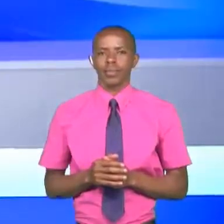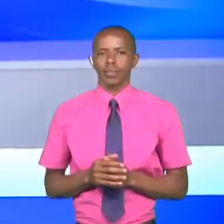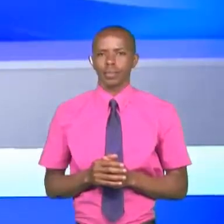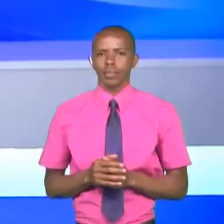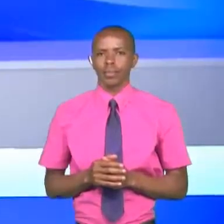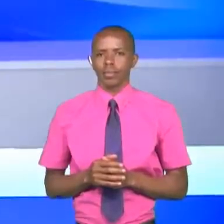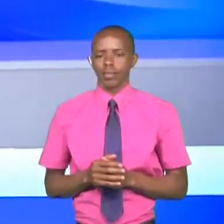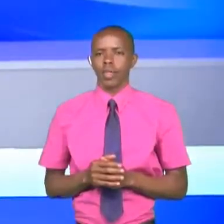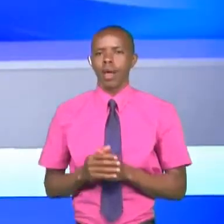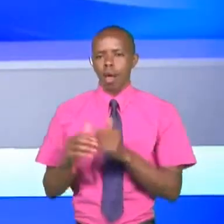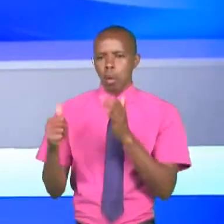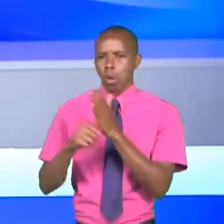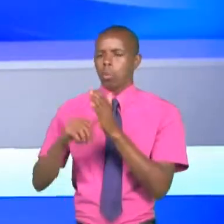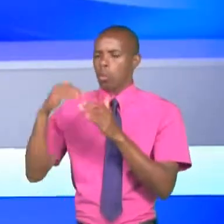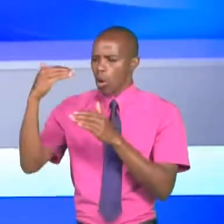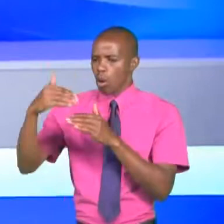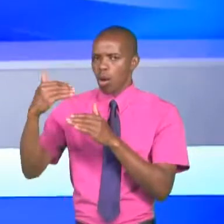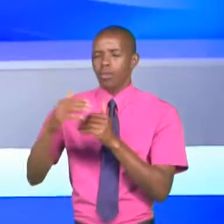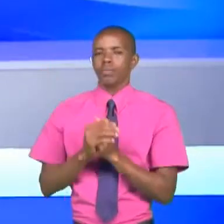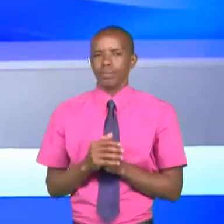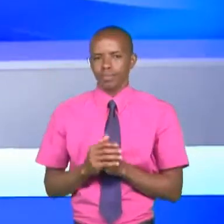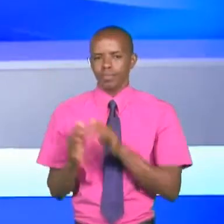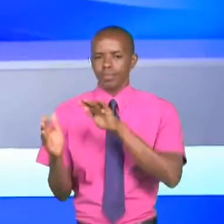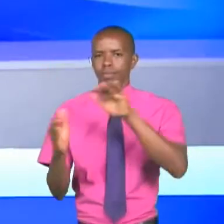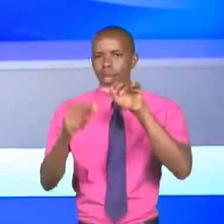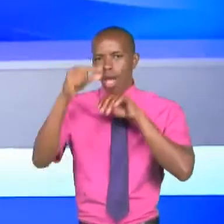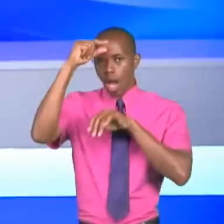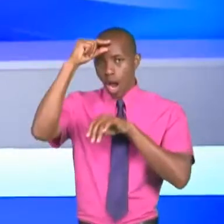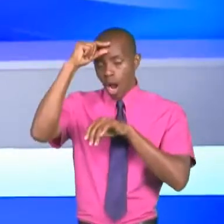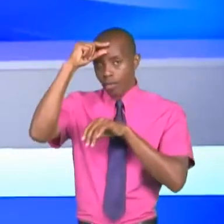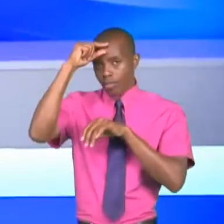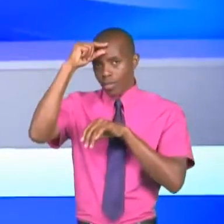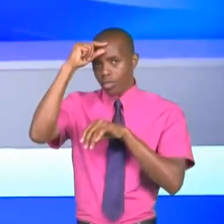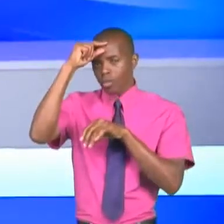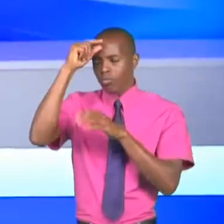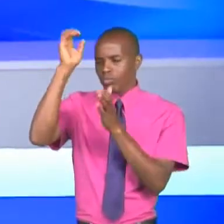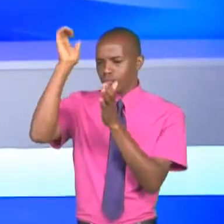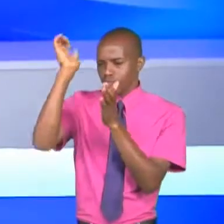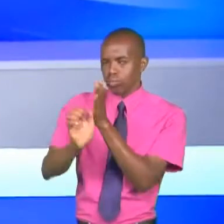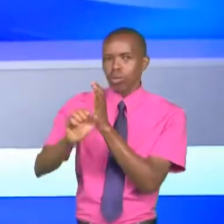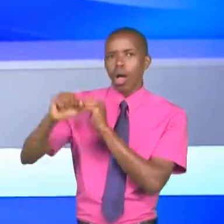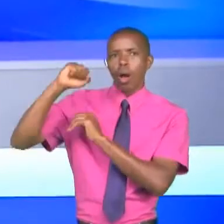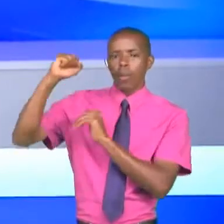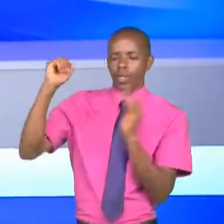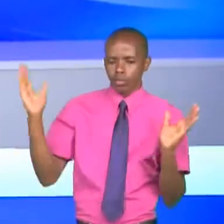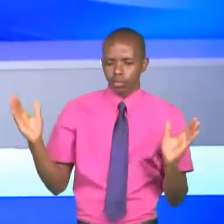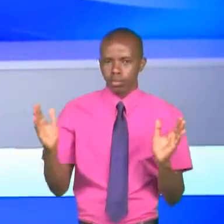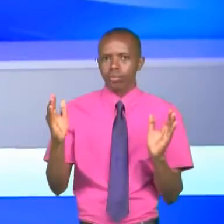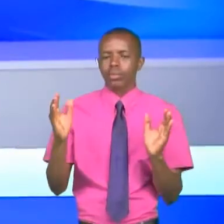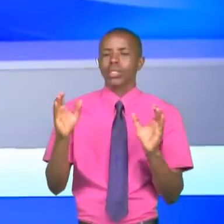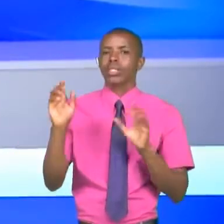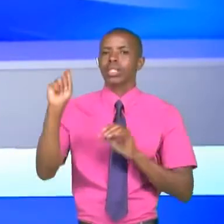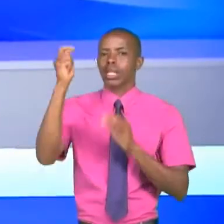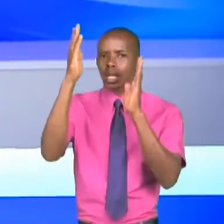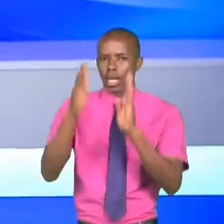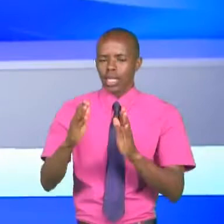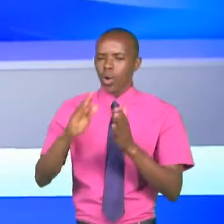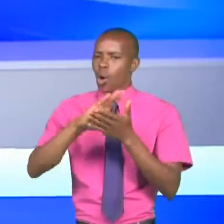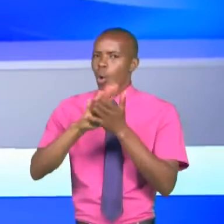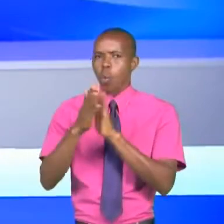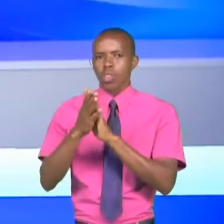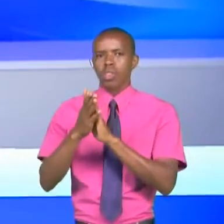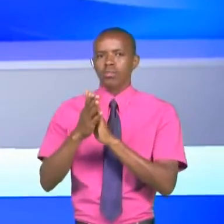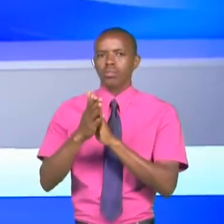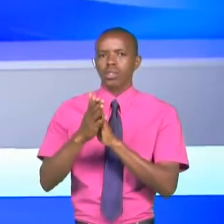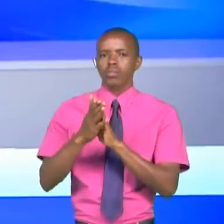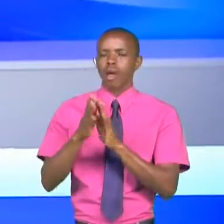Drama after drama. Thank you, Emmanuel. Now, the government will deal ruthlessly with politicians inciting Kenyans, regardless of their political affiliation.